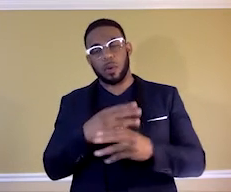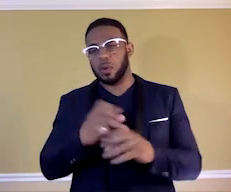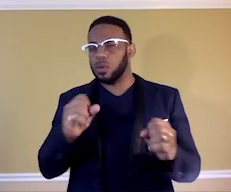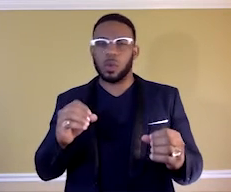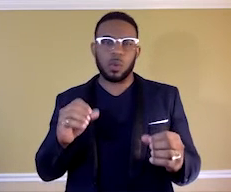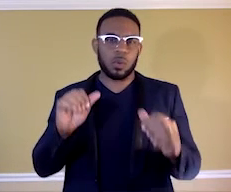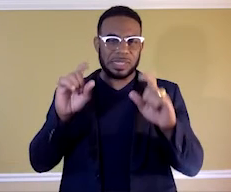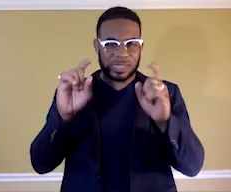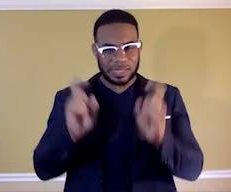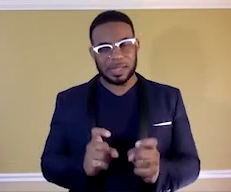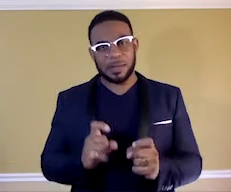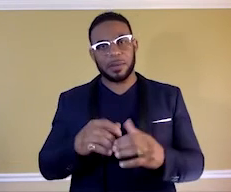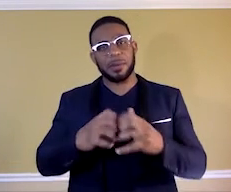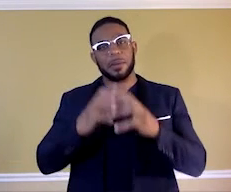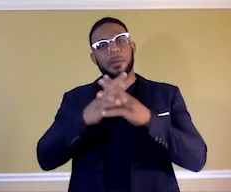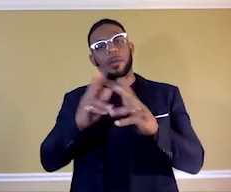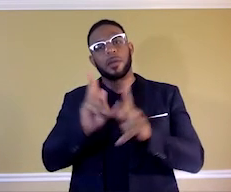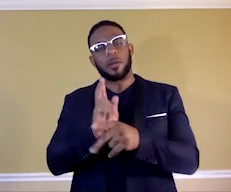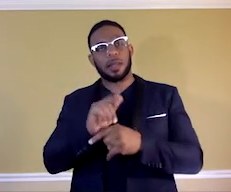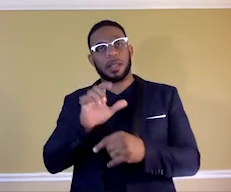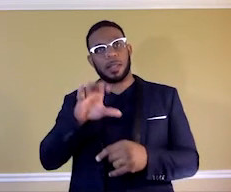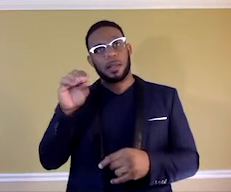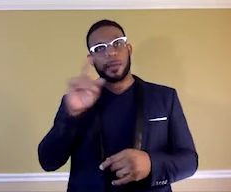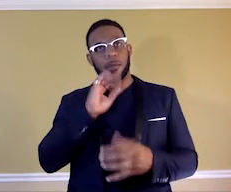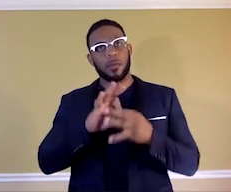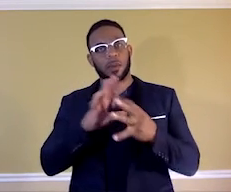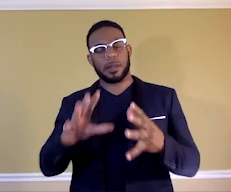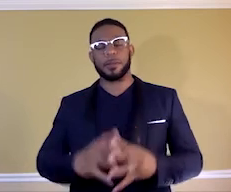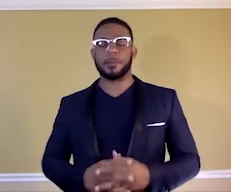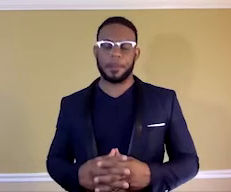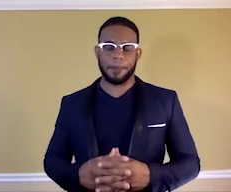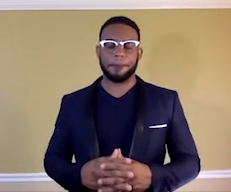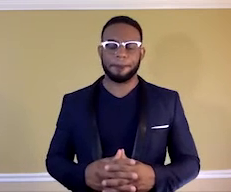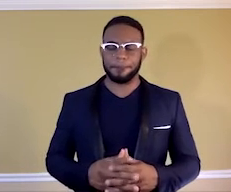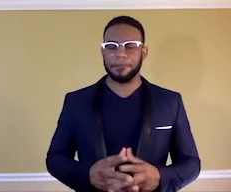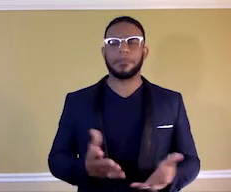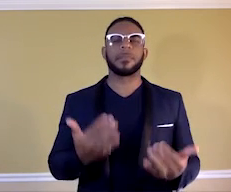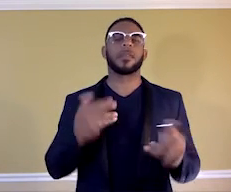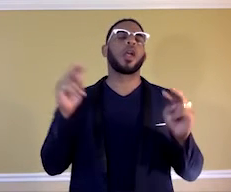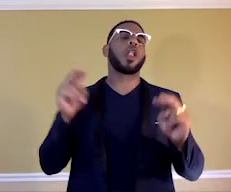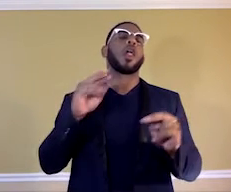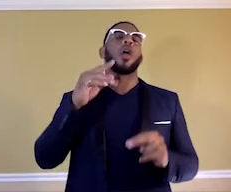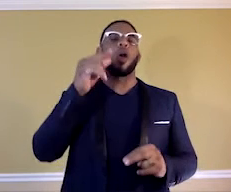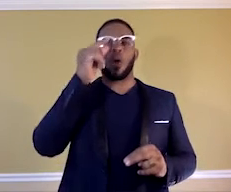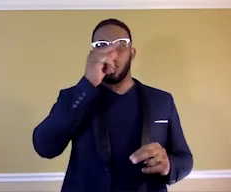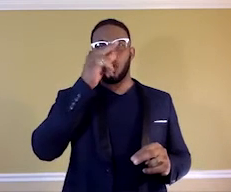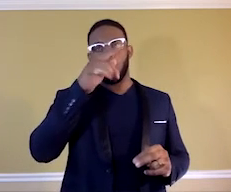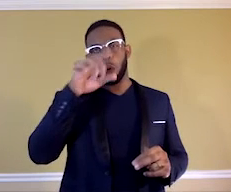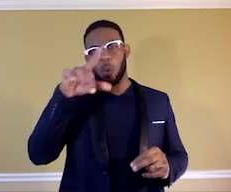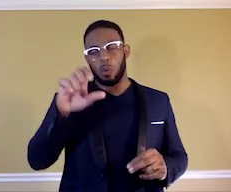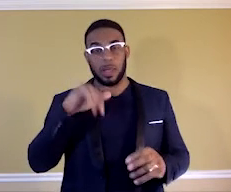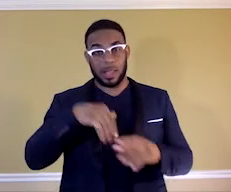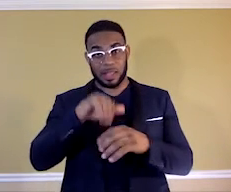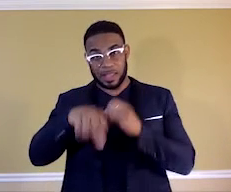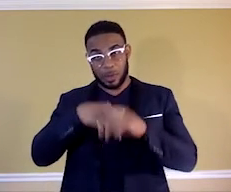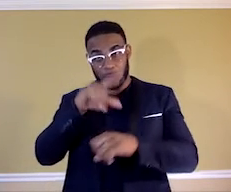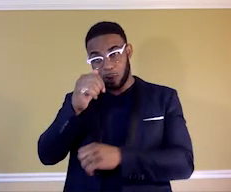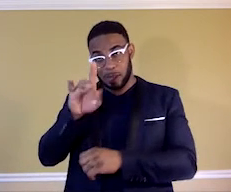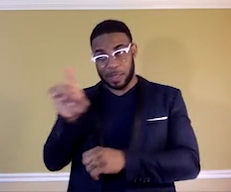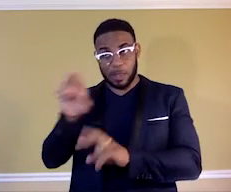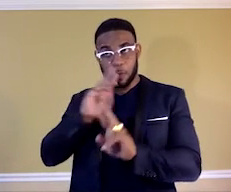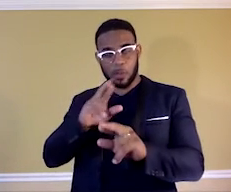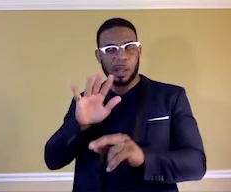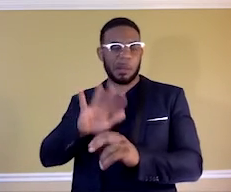so shaping and building the products that these companies are releasing. Let's take a look at Google. In 2018, they reported